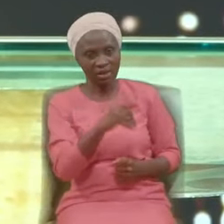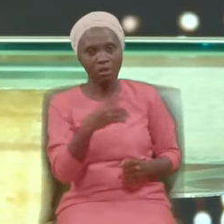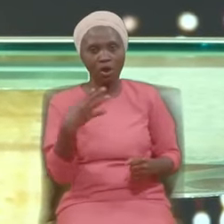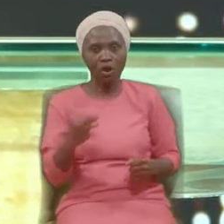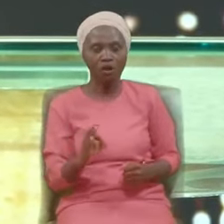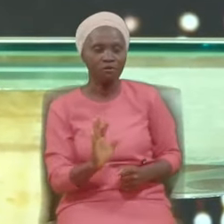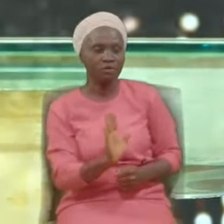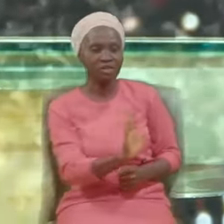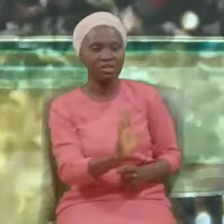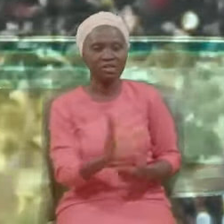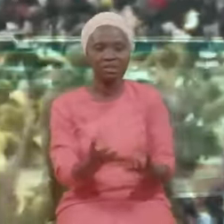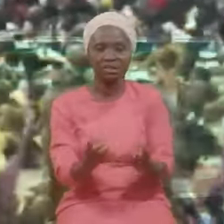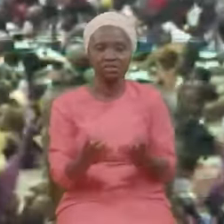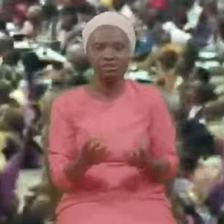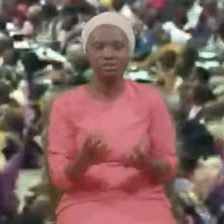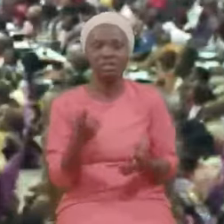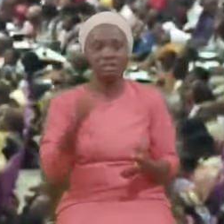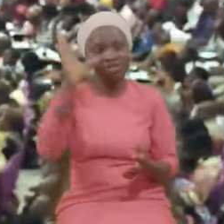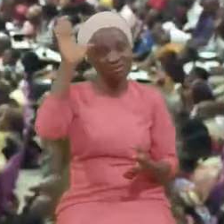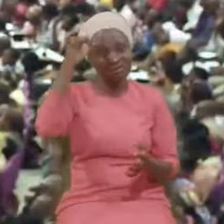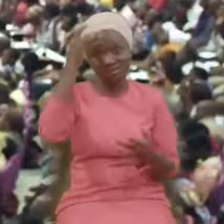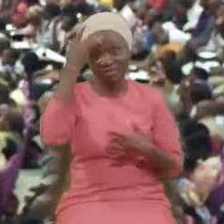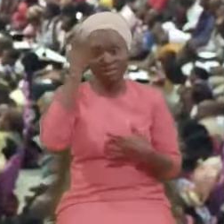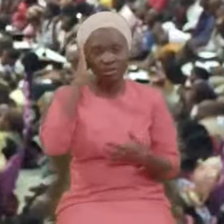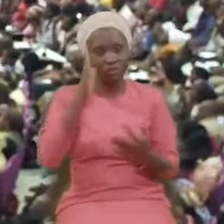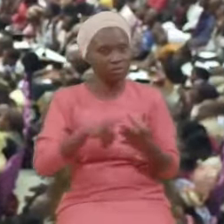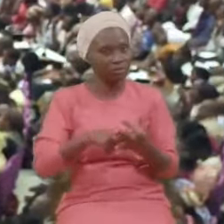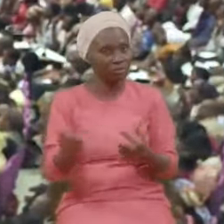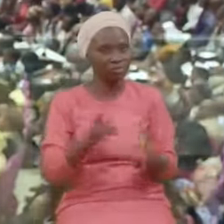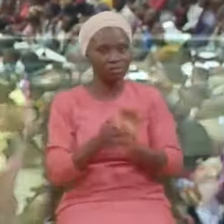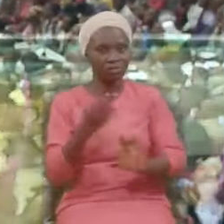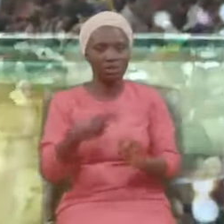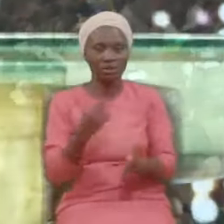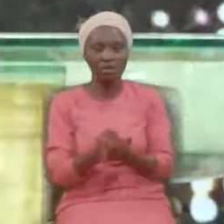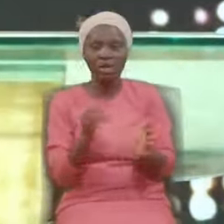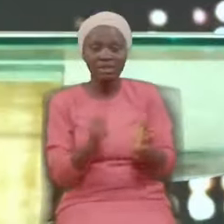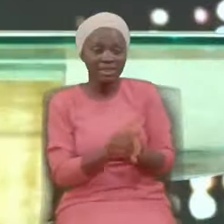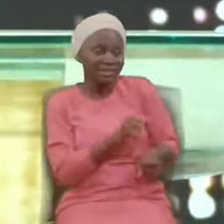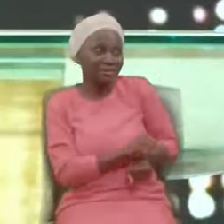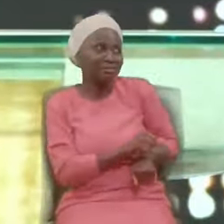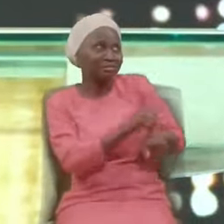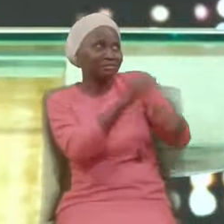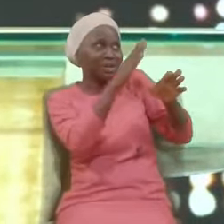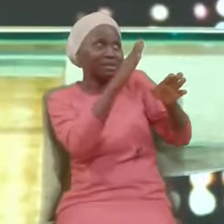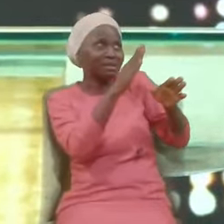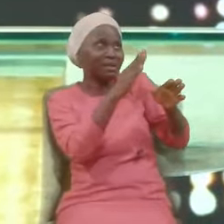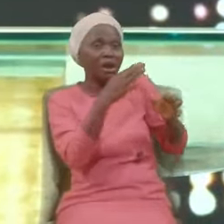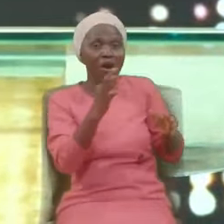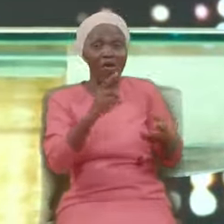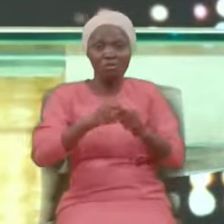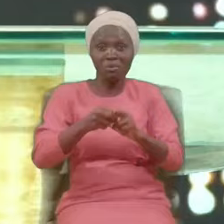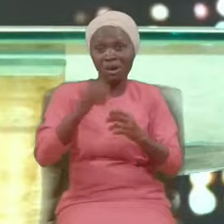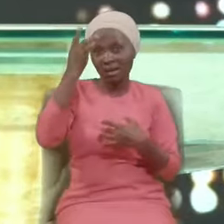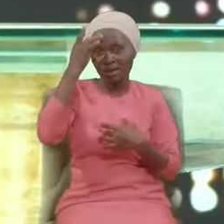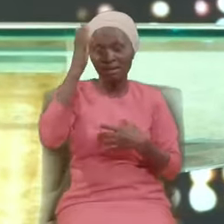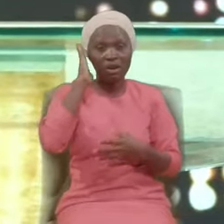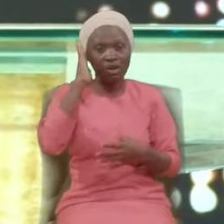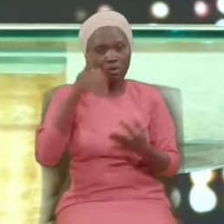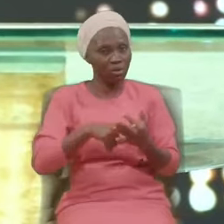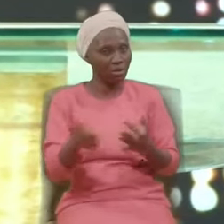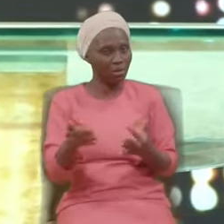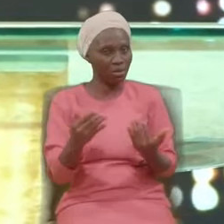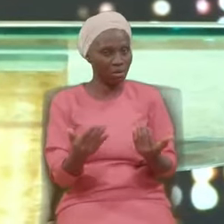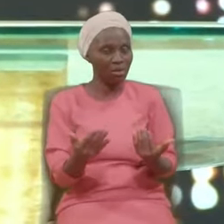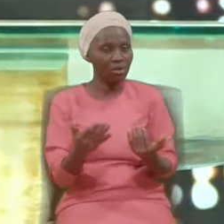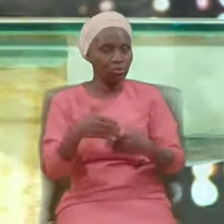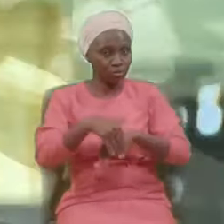disease will vanish away. That mountain of a problem, mountain of a sickness, will vanish away tonight